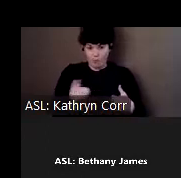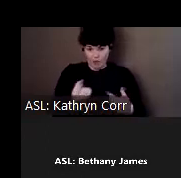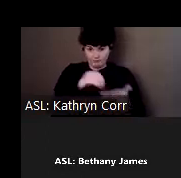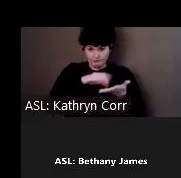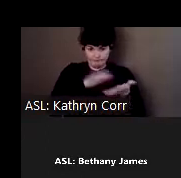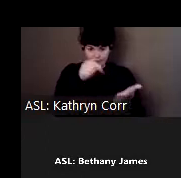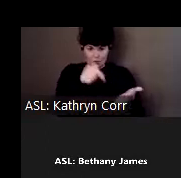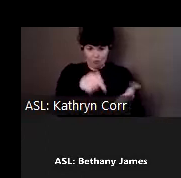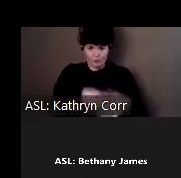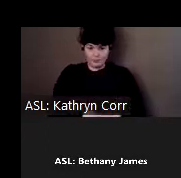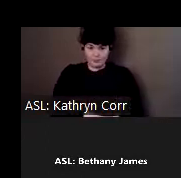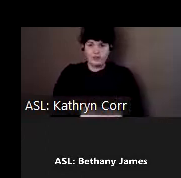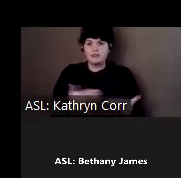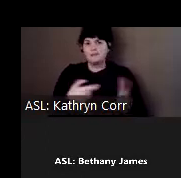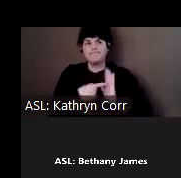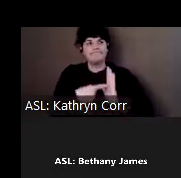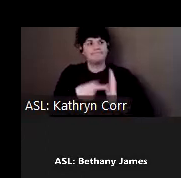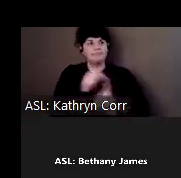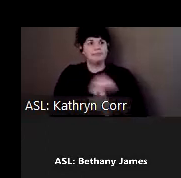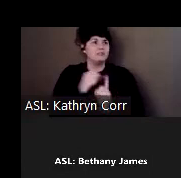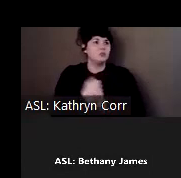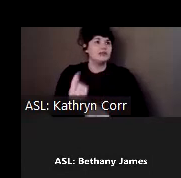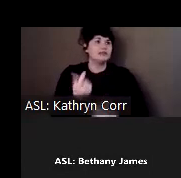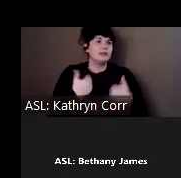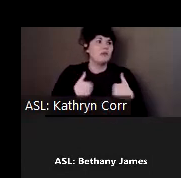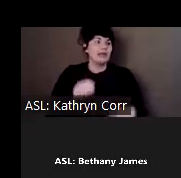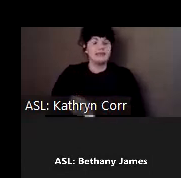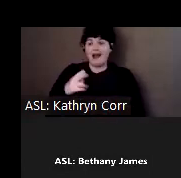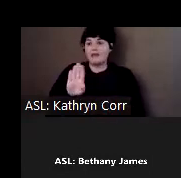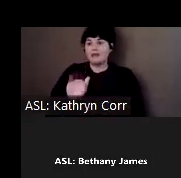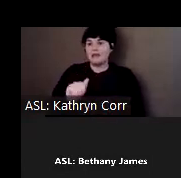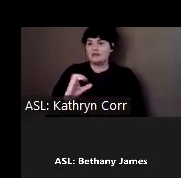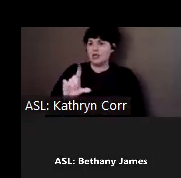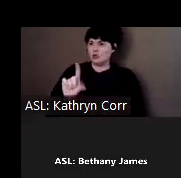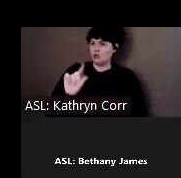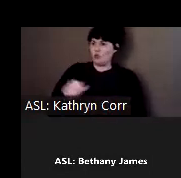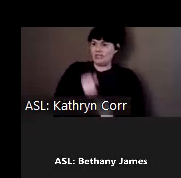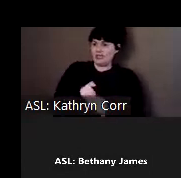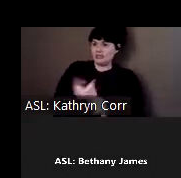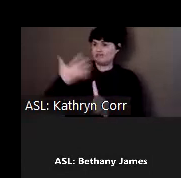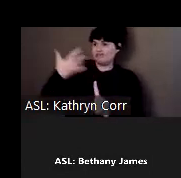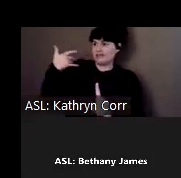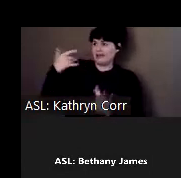so imagine a situation where somebody had a high BAC 20 years ago and never had anything else.